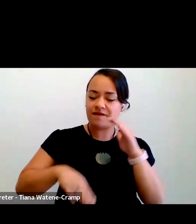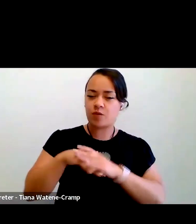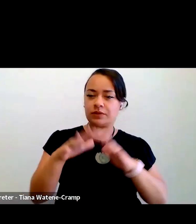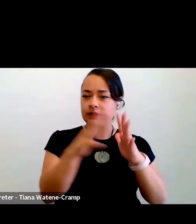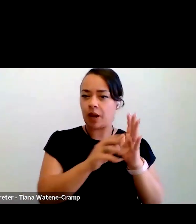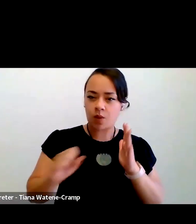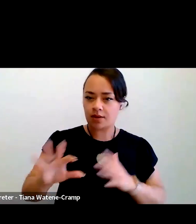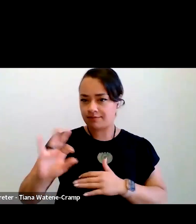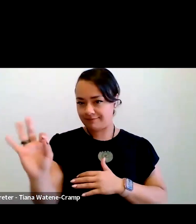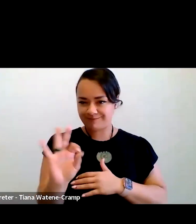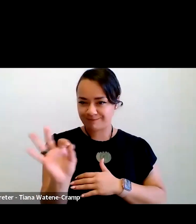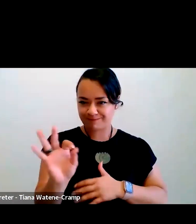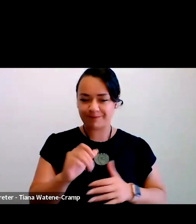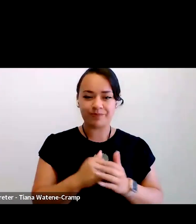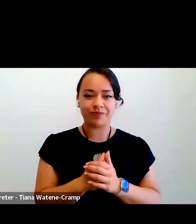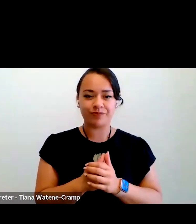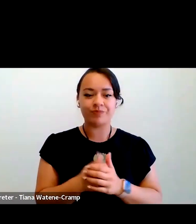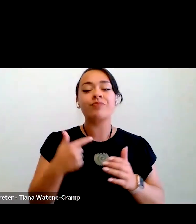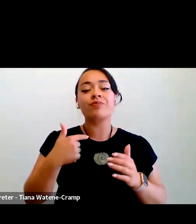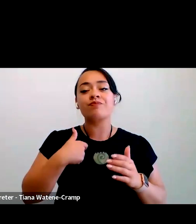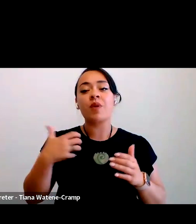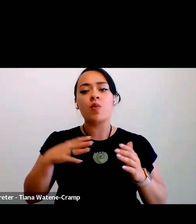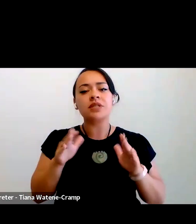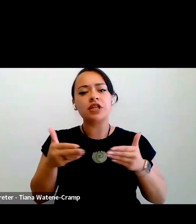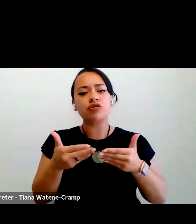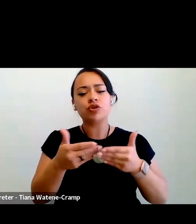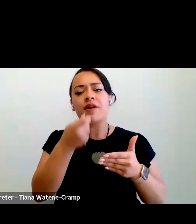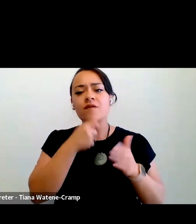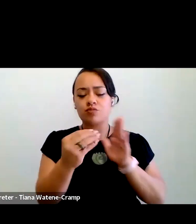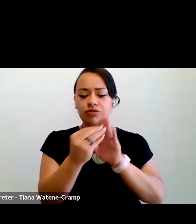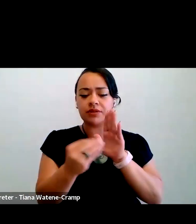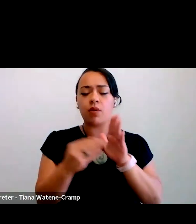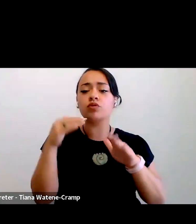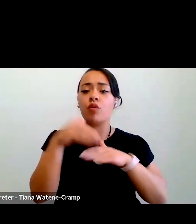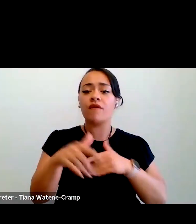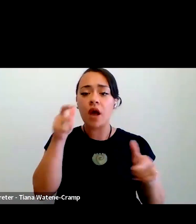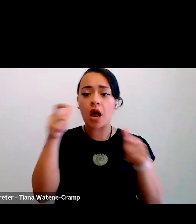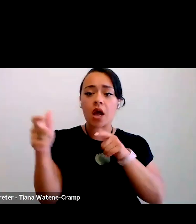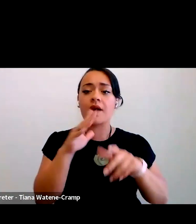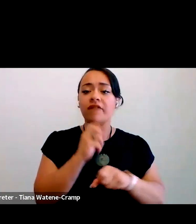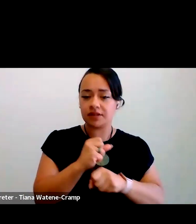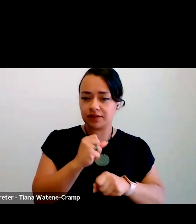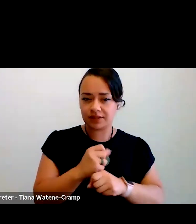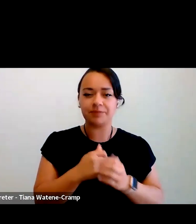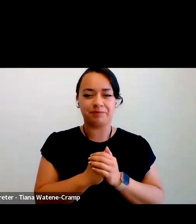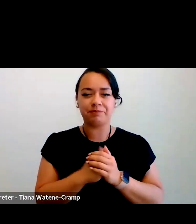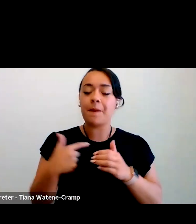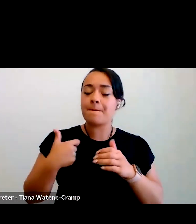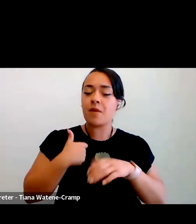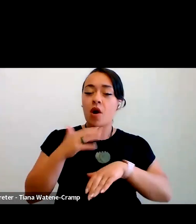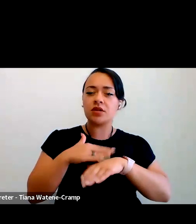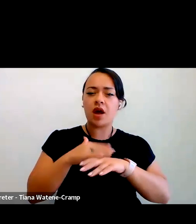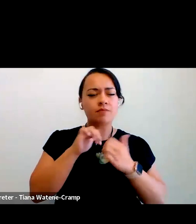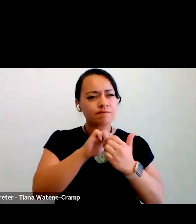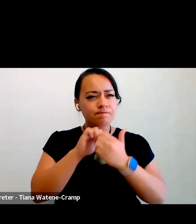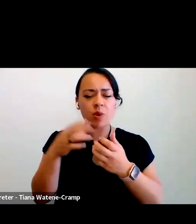few minutes, I want to introduce, as Lena said, a few principles of governance that in my time working with organisations